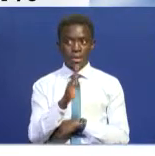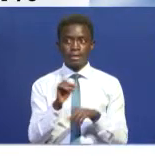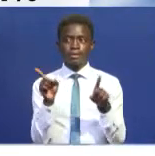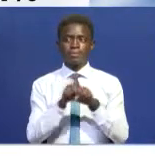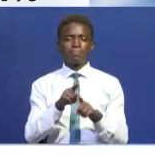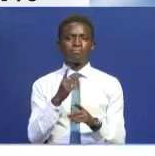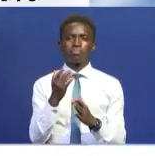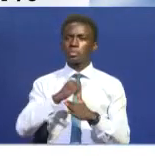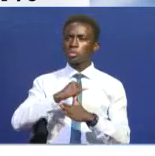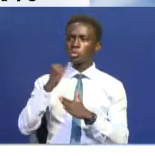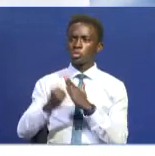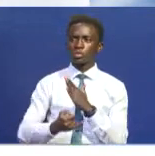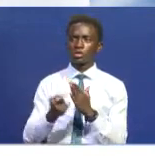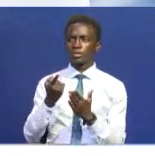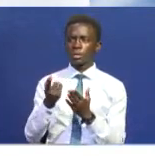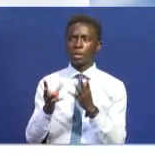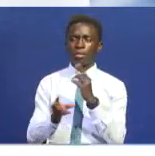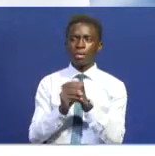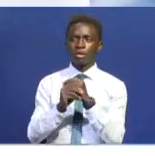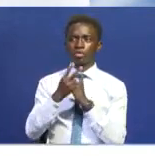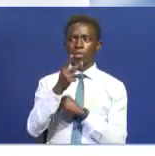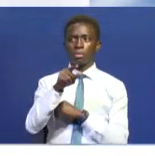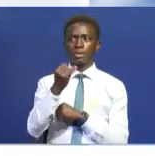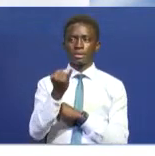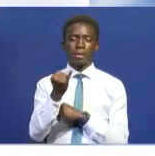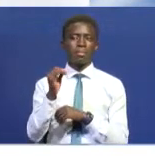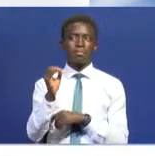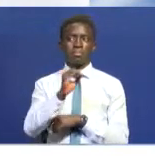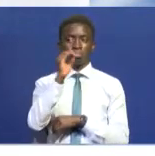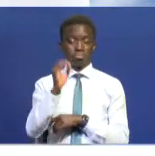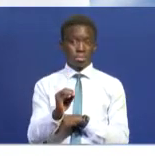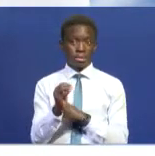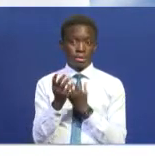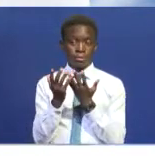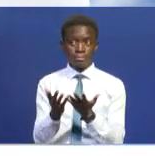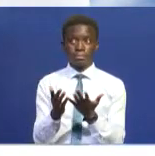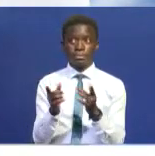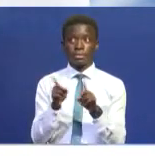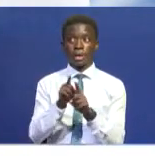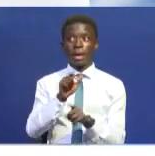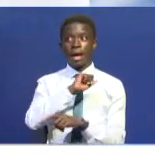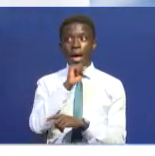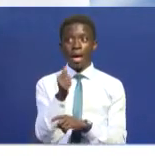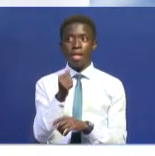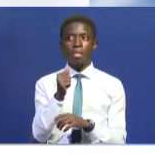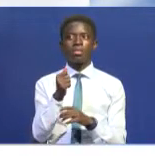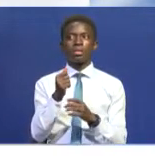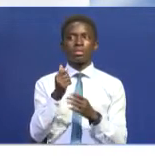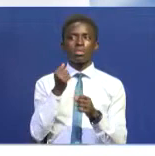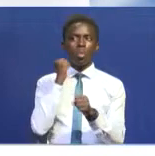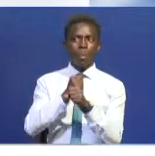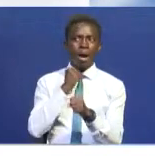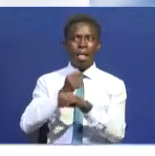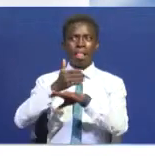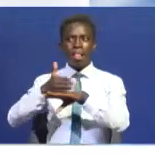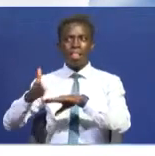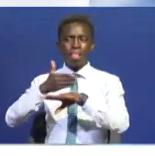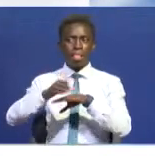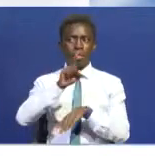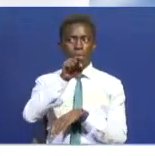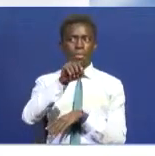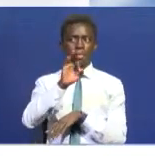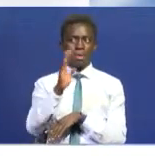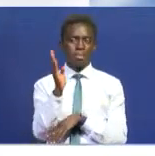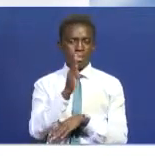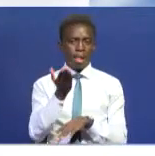2.9 shillings billion. Other operating expenses increased from 1.3 billion shillings to 1.5 billion